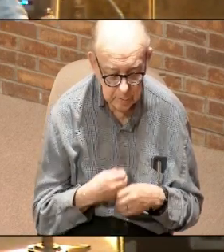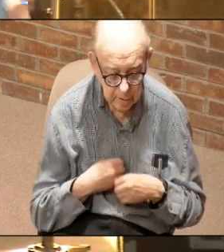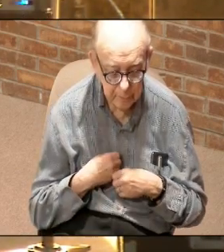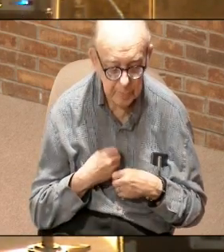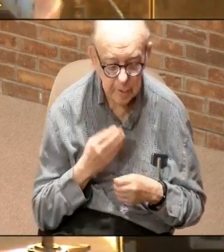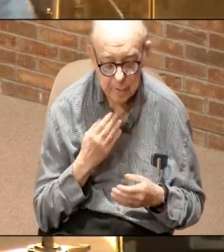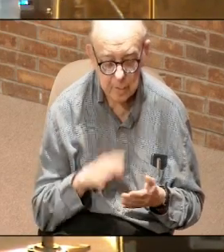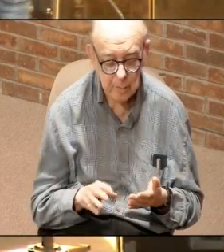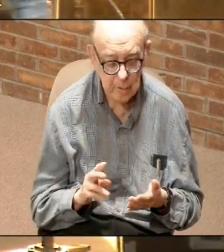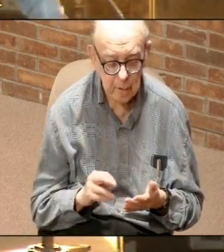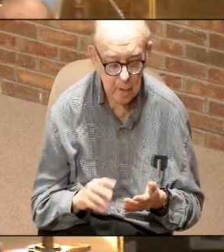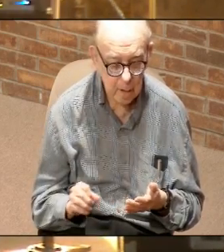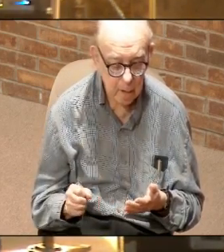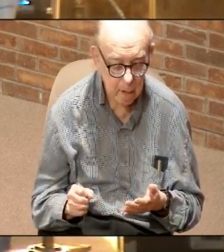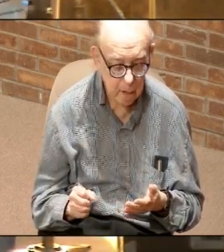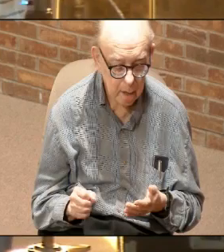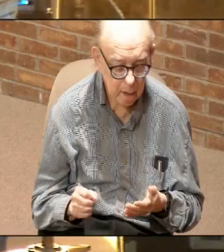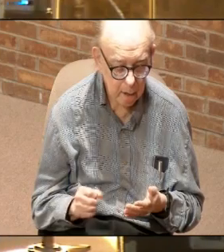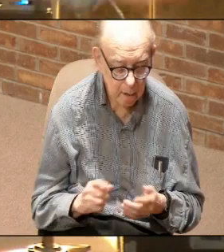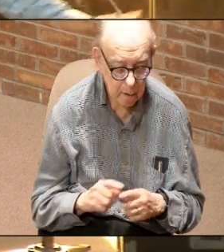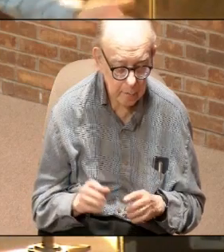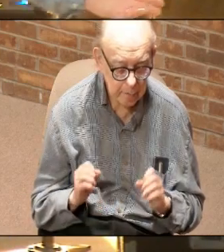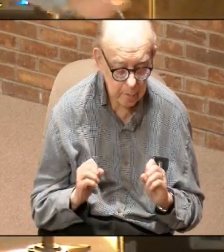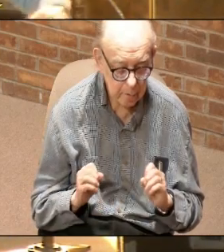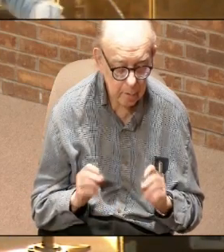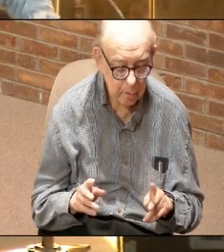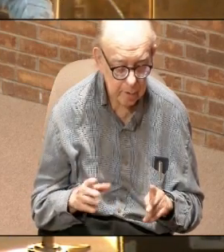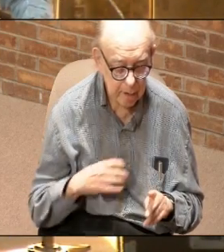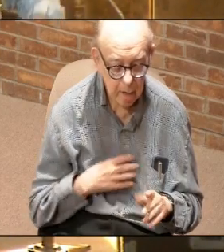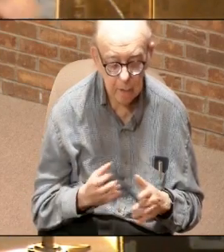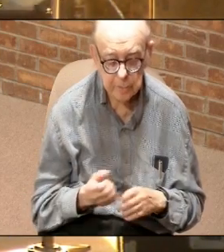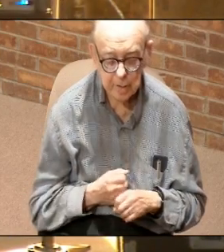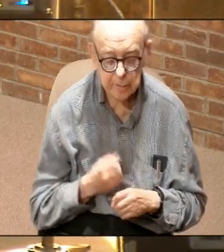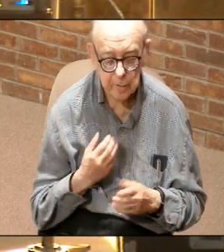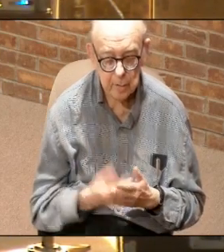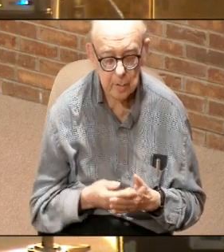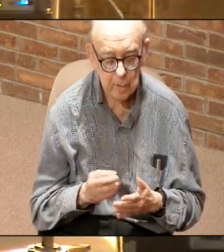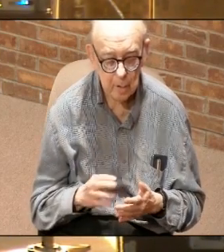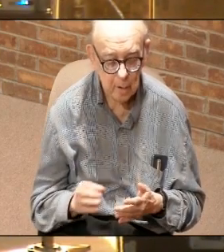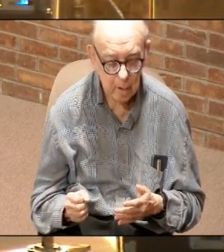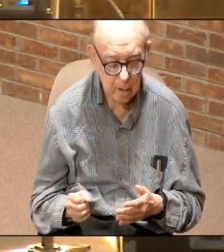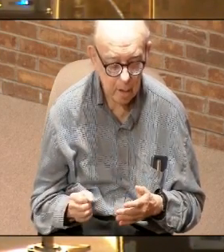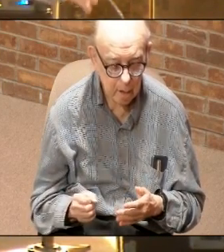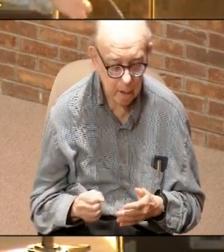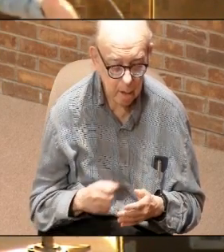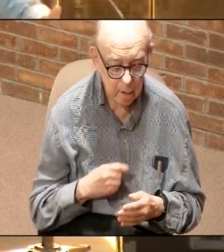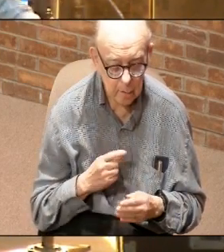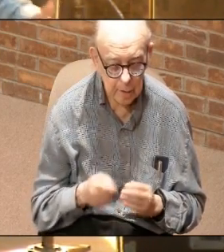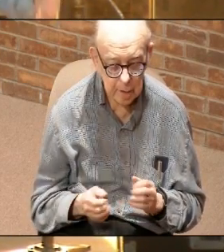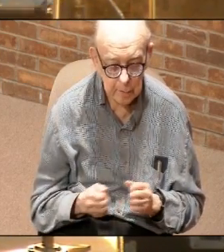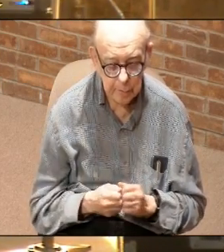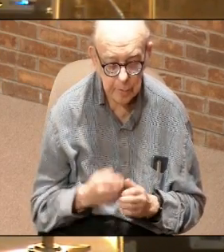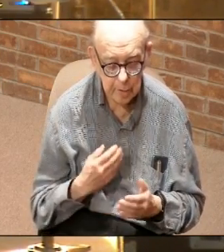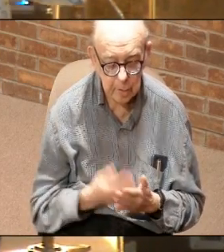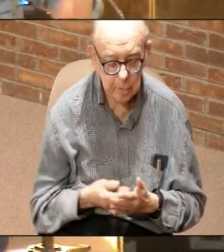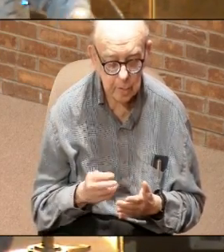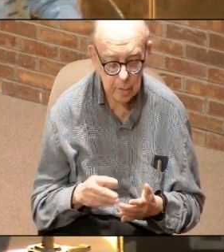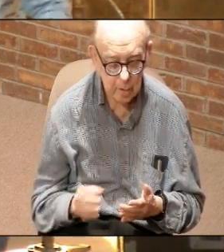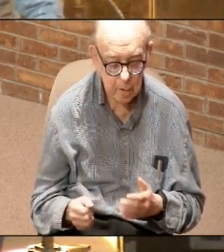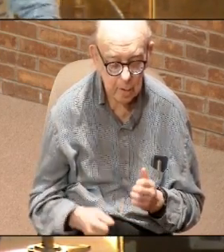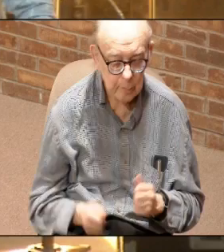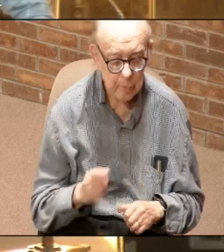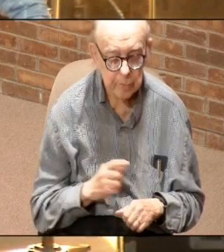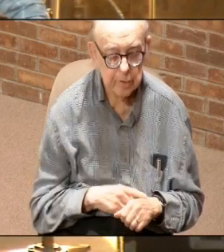bad news first, then yeah, okay, I'll take the good news, because this way we can end on the good news. But most